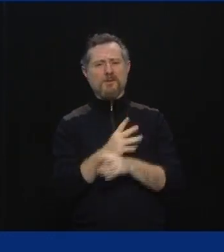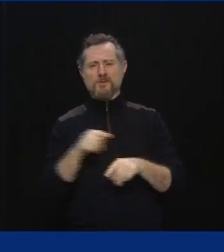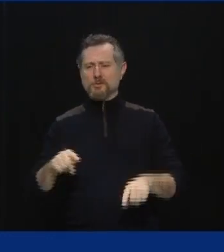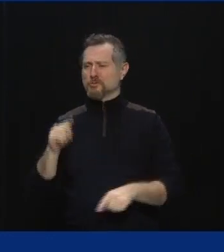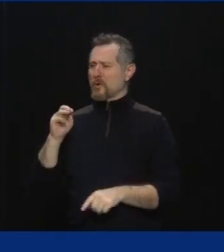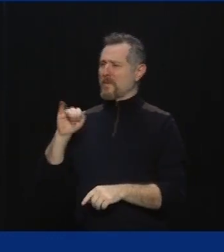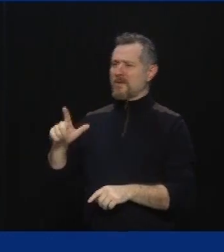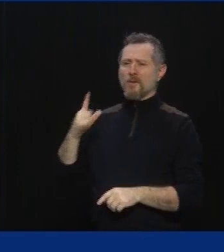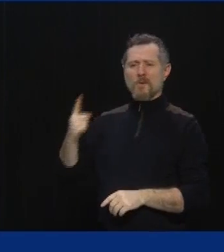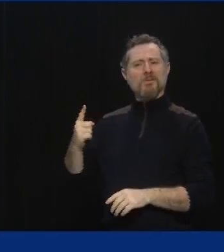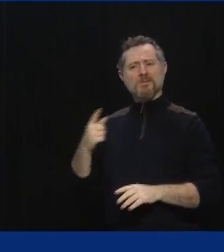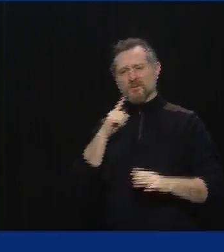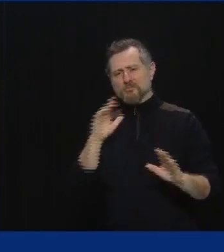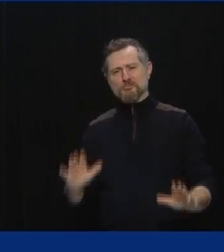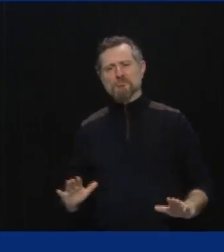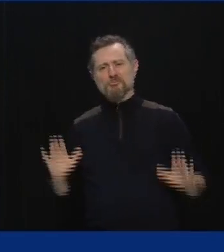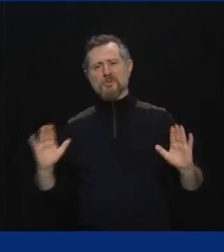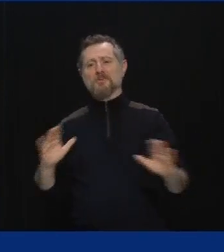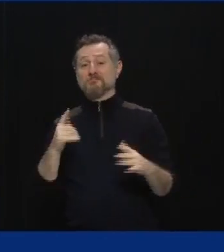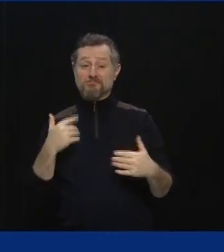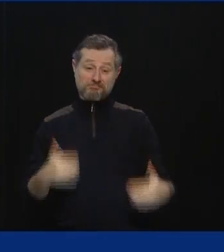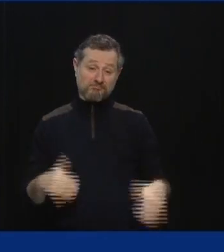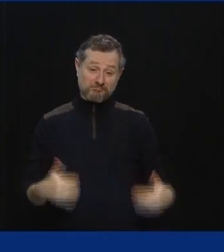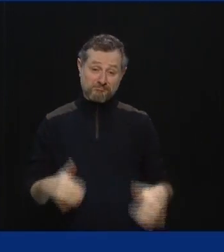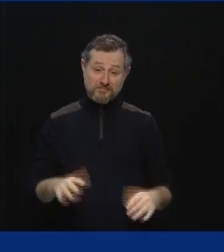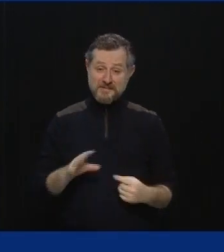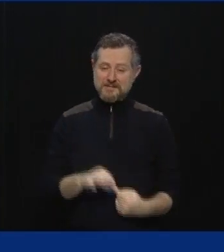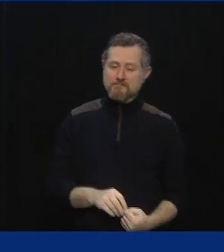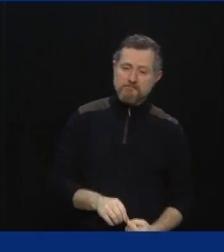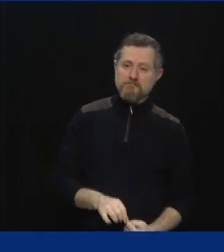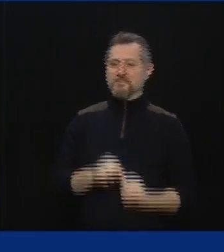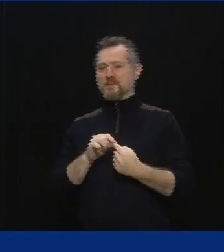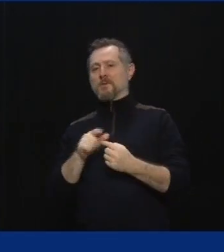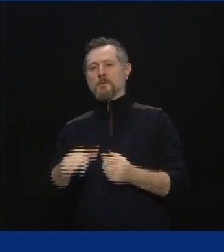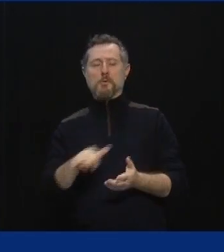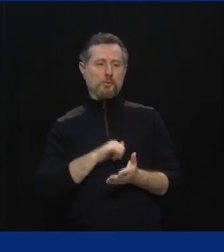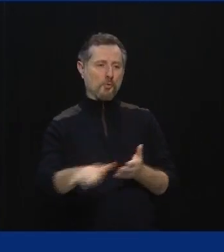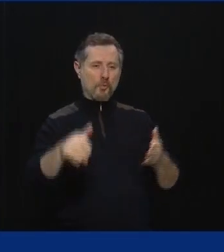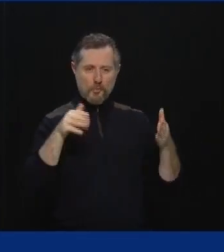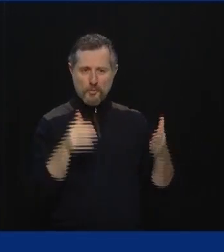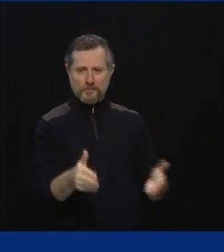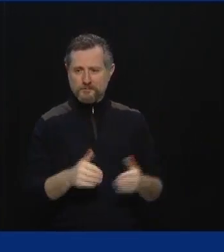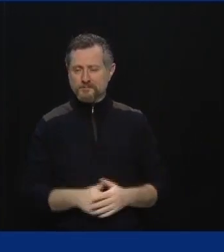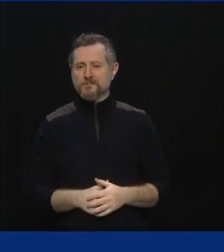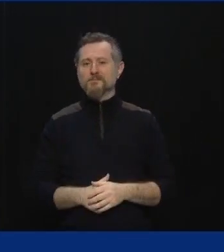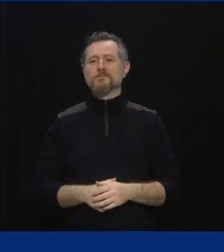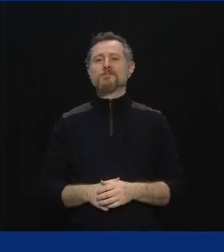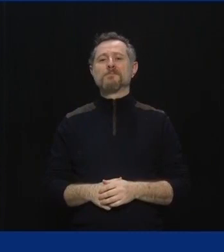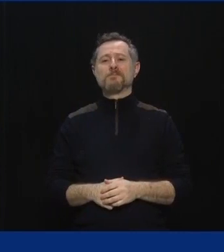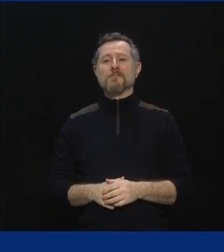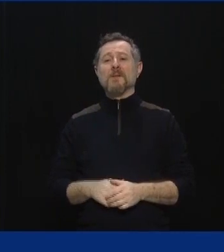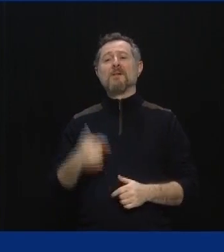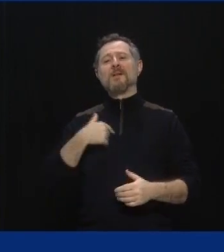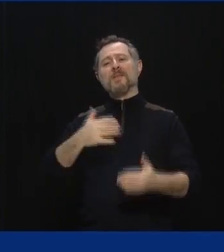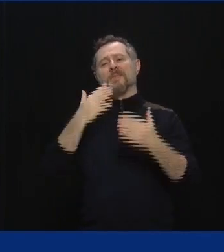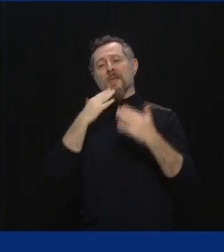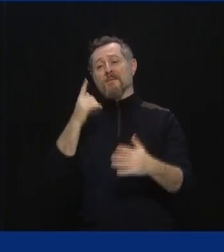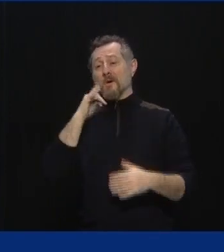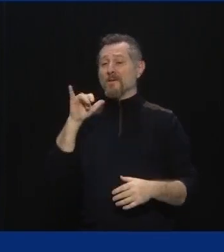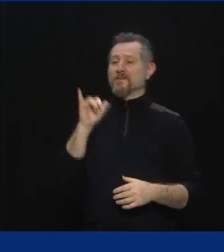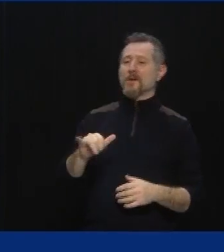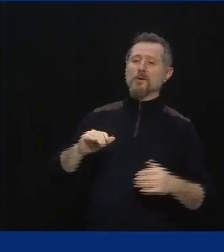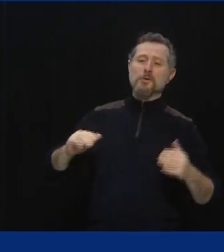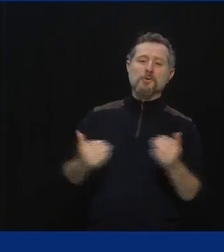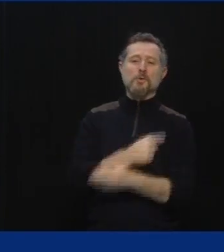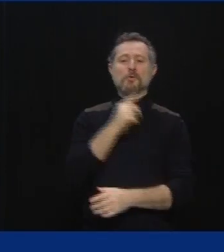is great and indeed very special about New York. I also want to thank the New Terminal One team,